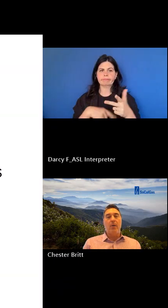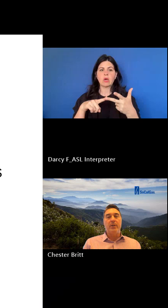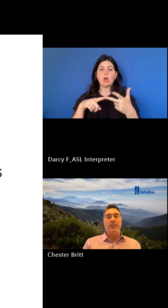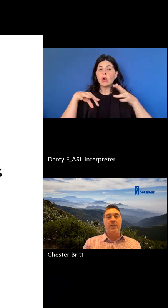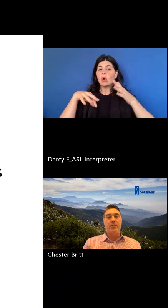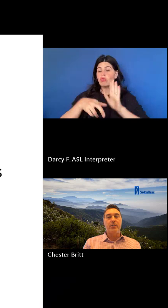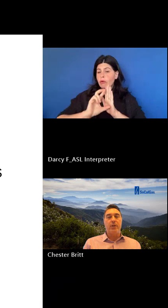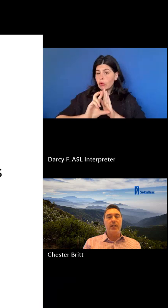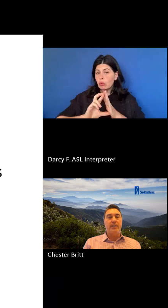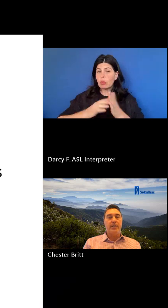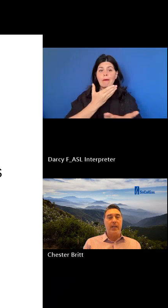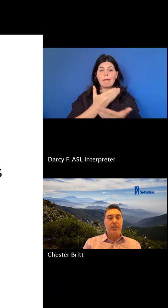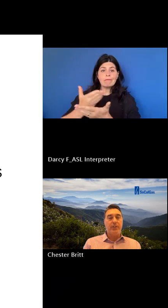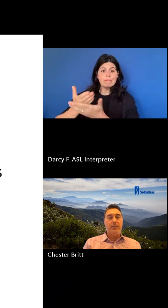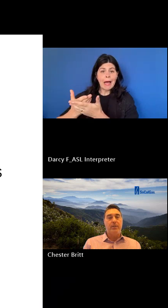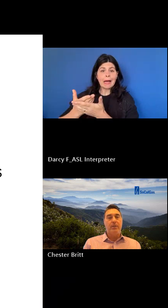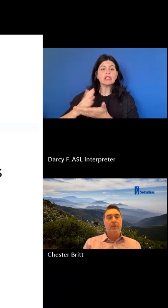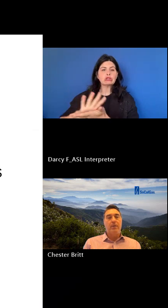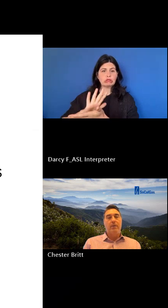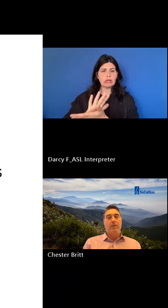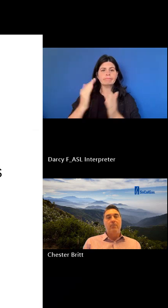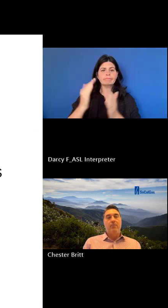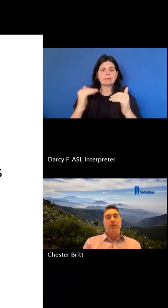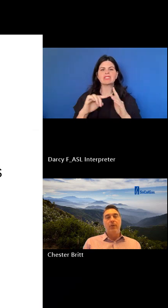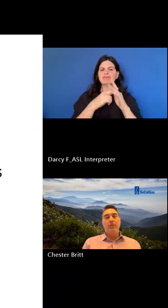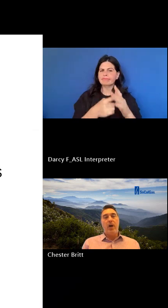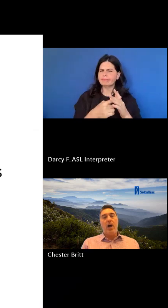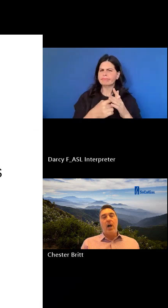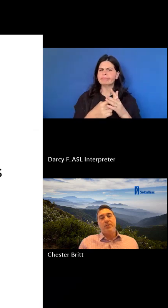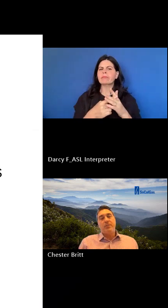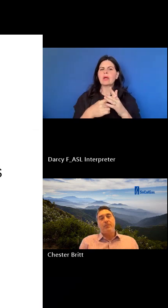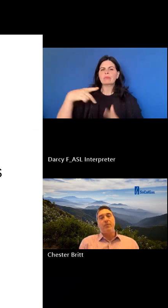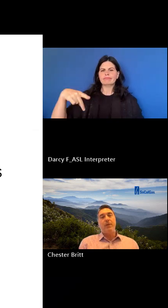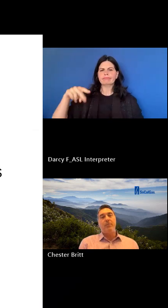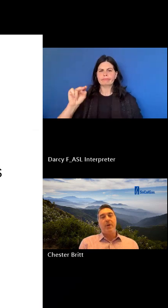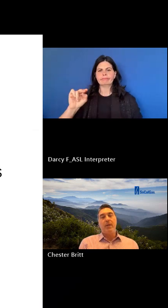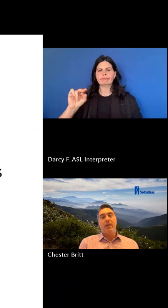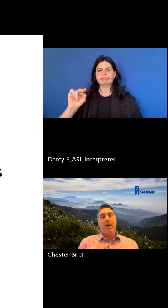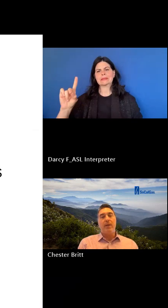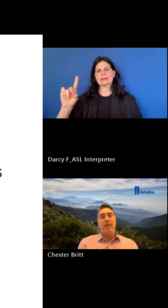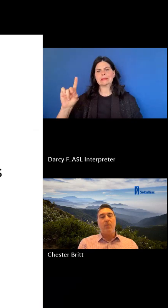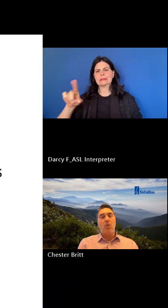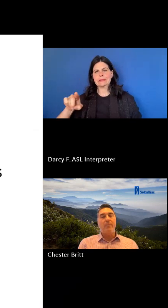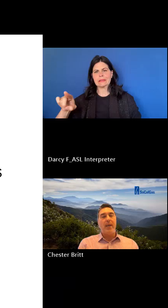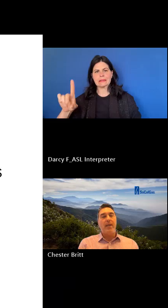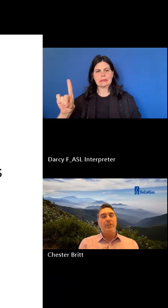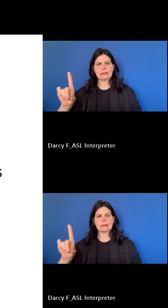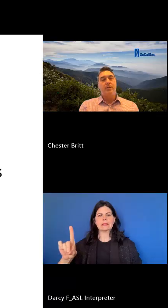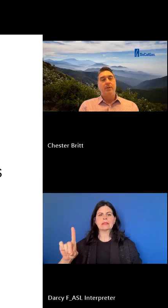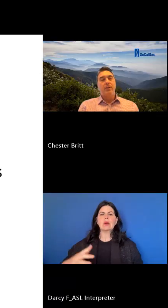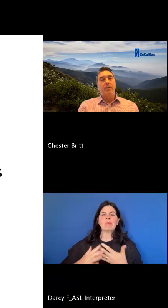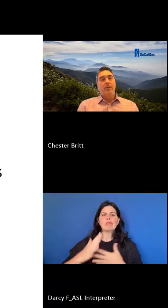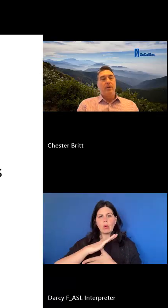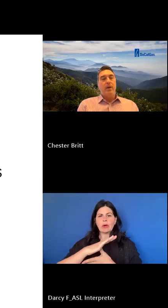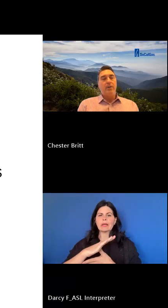neighborhood decarbonization zone designations, review the options for written public comment and